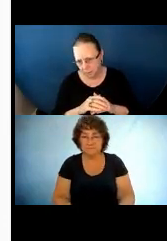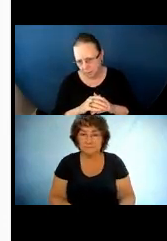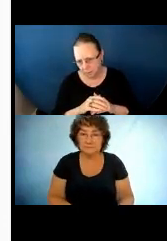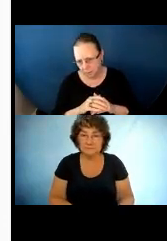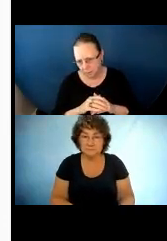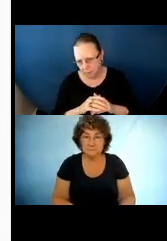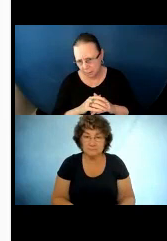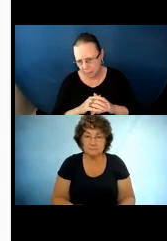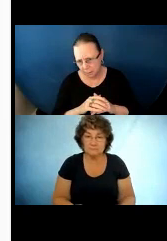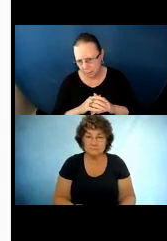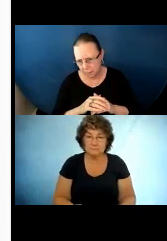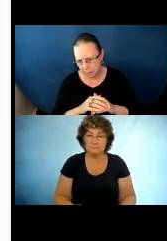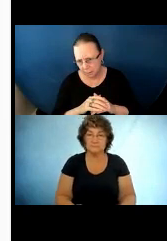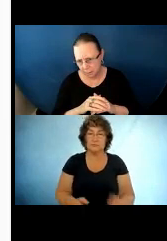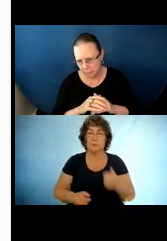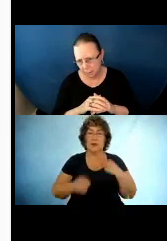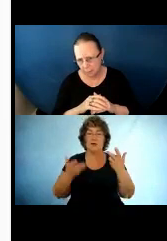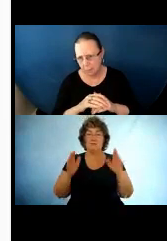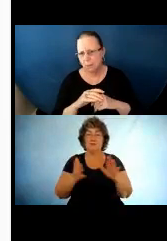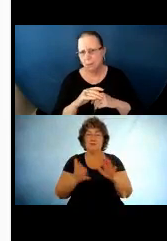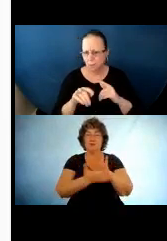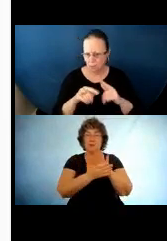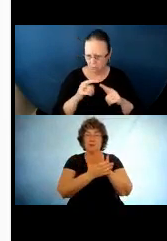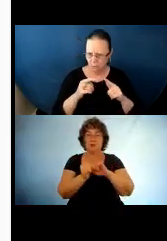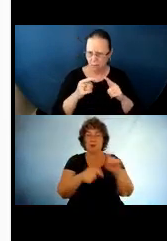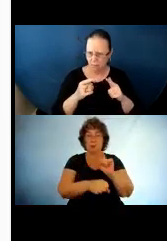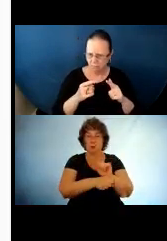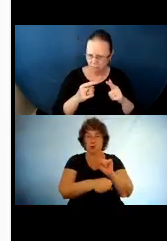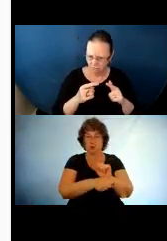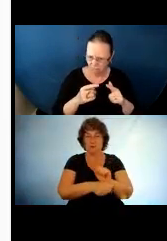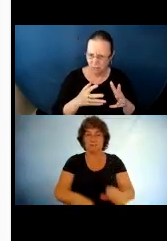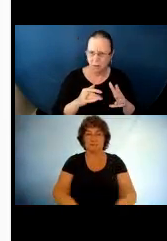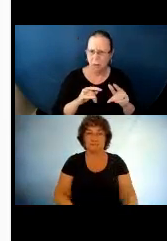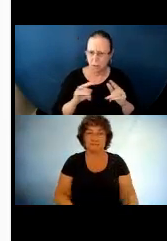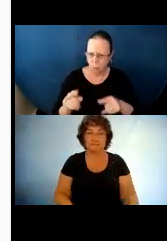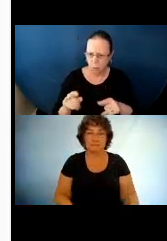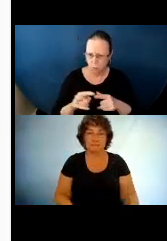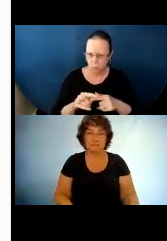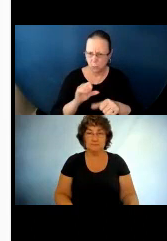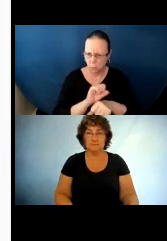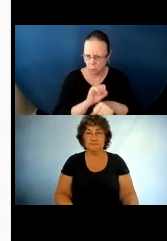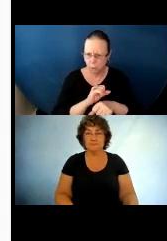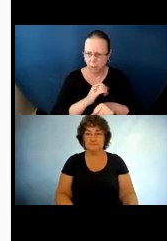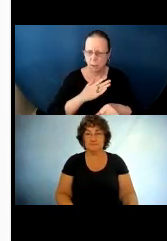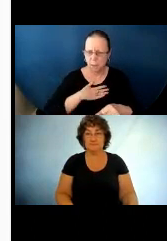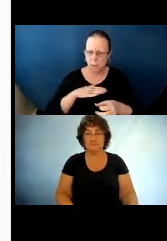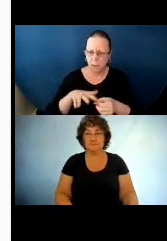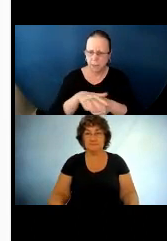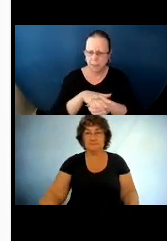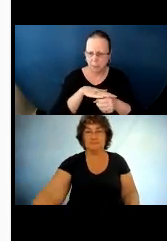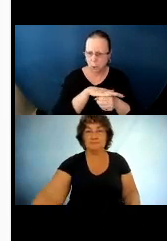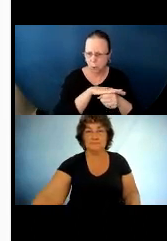When I done with school, I go to work, and my neighborhood